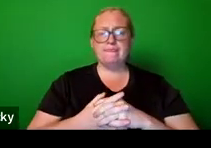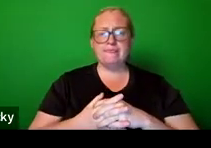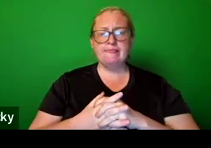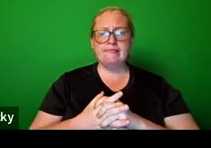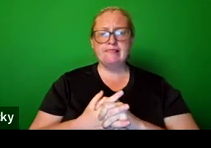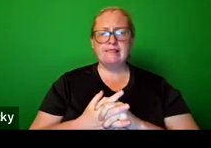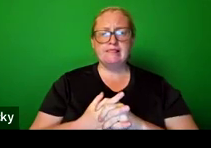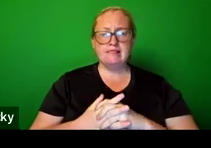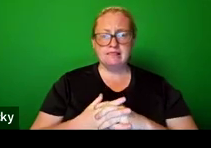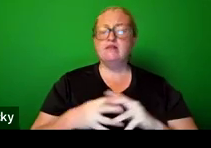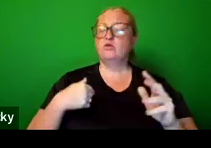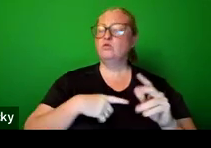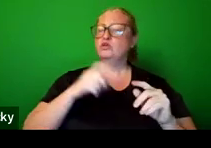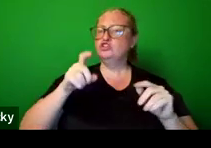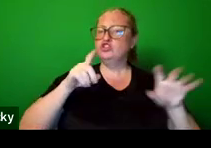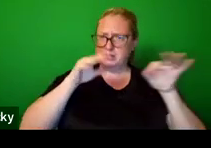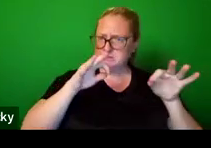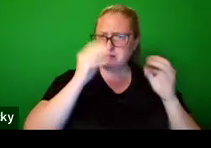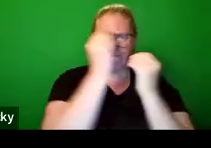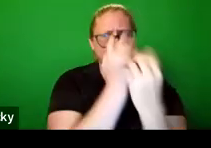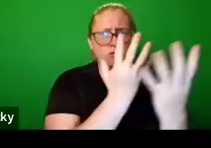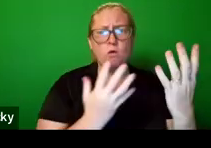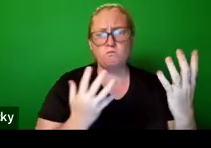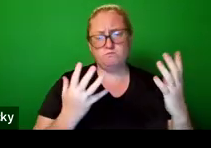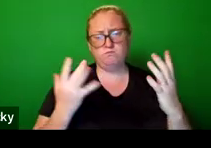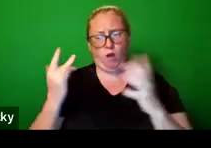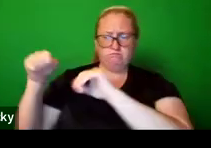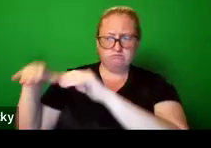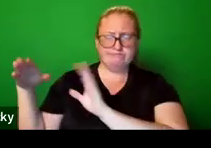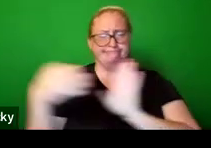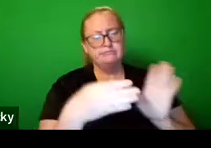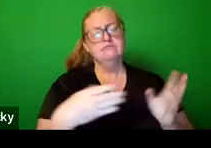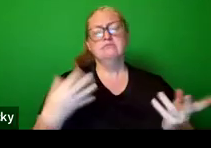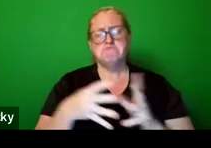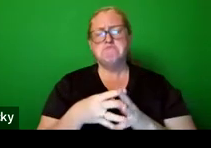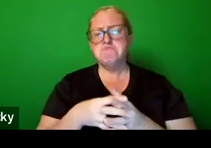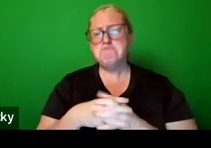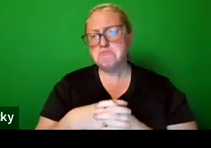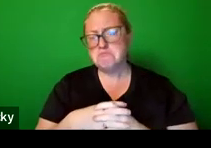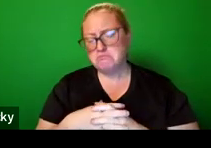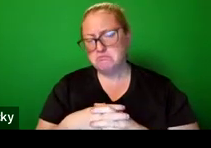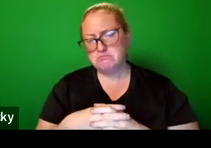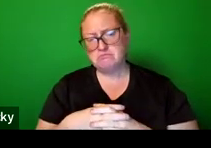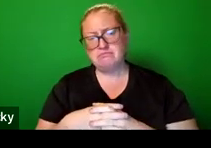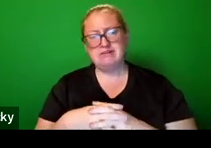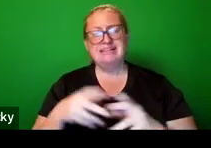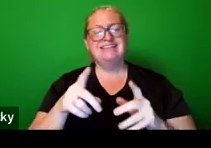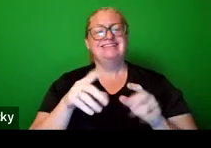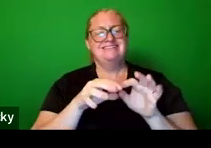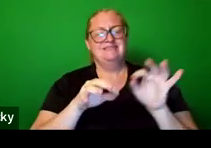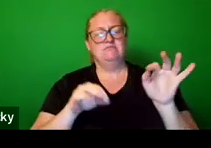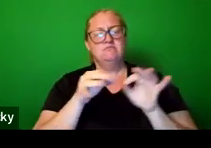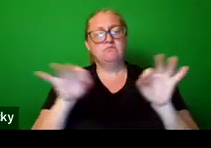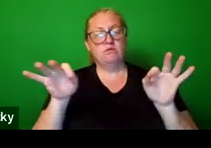you are owed an explanation of why do we think this now, right? This is a bespoken system for LEAs, for a public